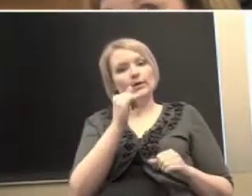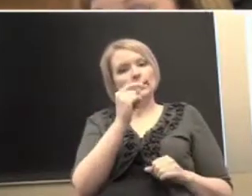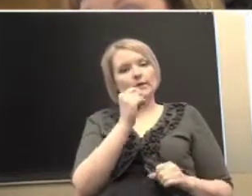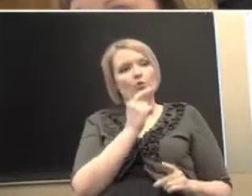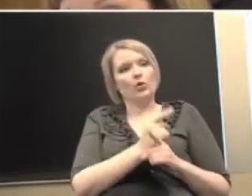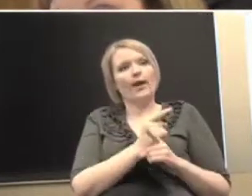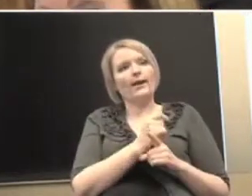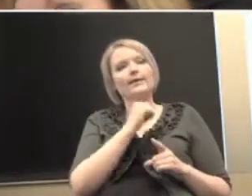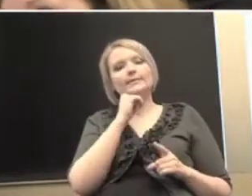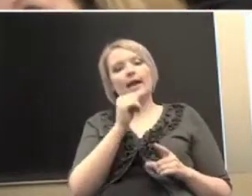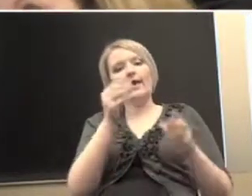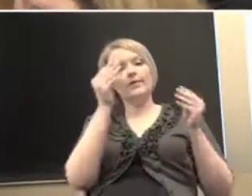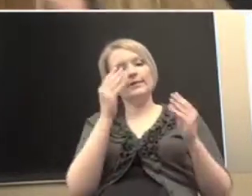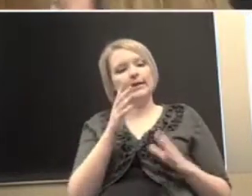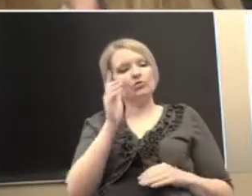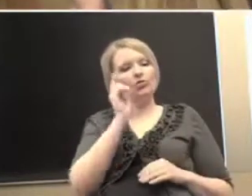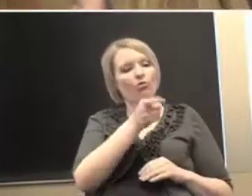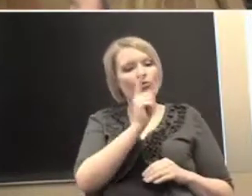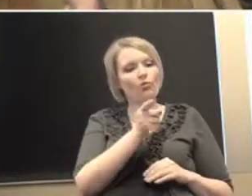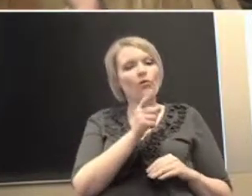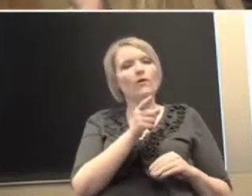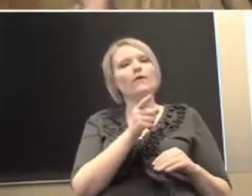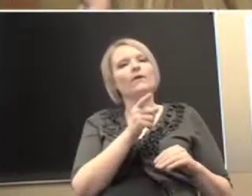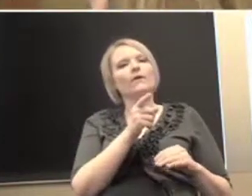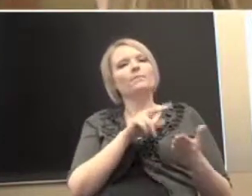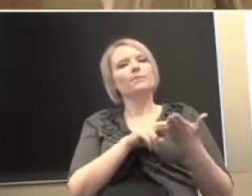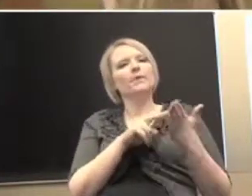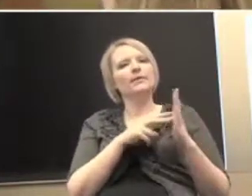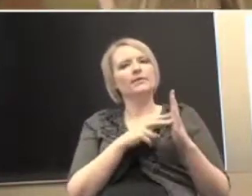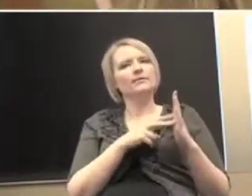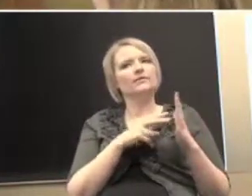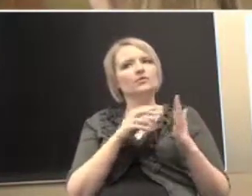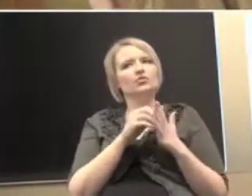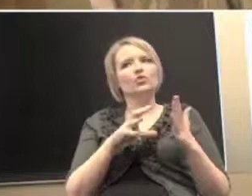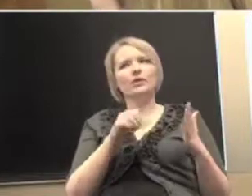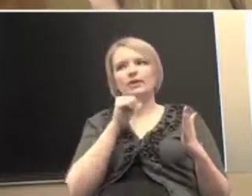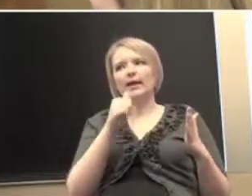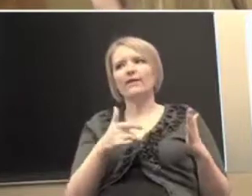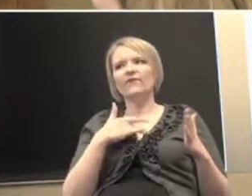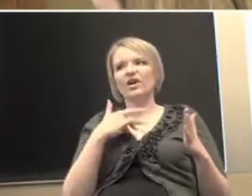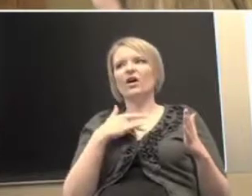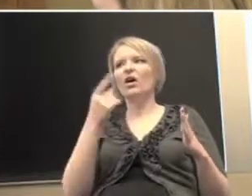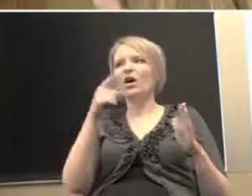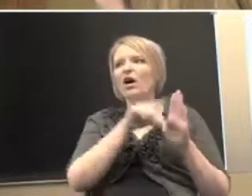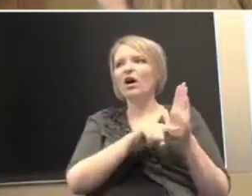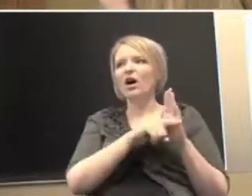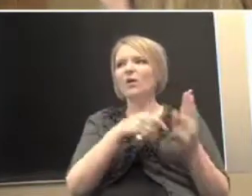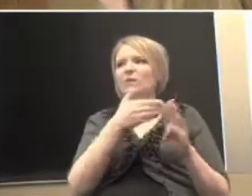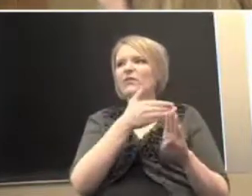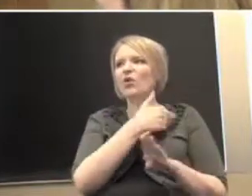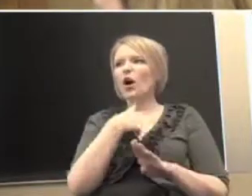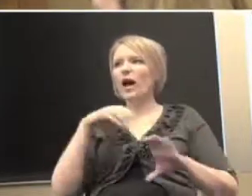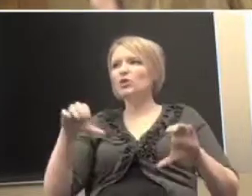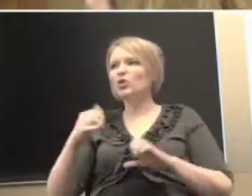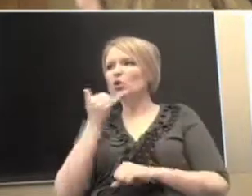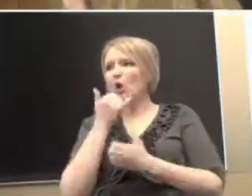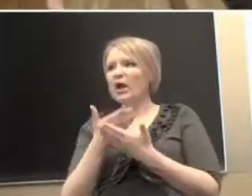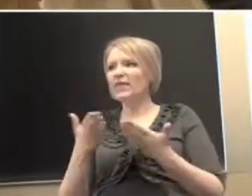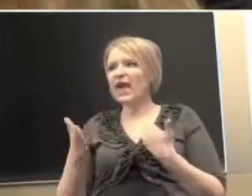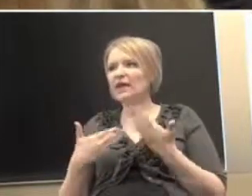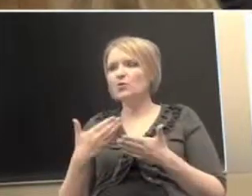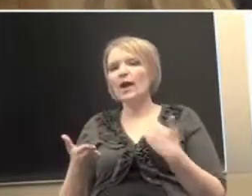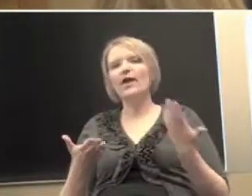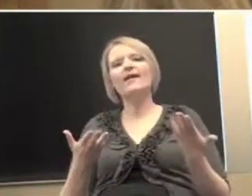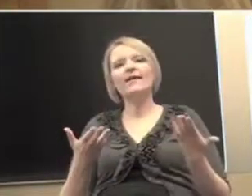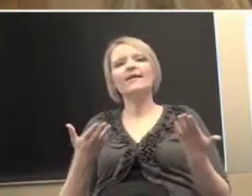the teacher, it doesn't come off as to the student as a correction before they even do something wrong. Right. It isn't, hence